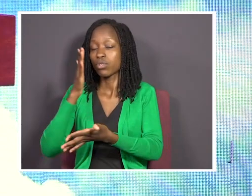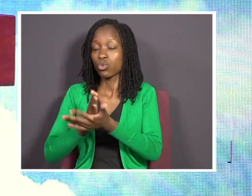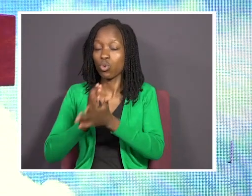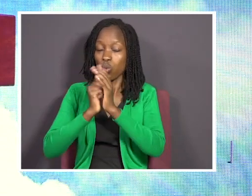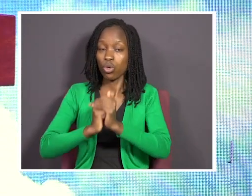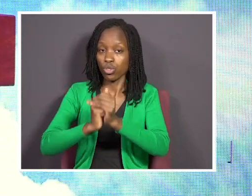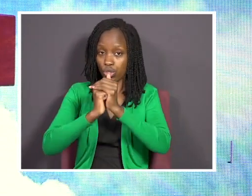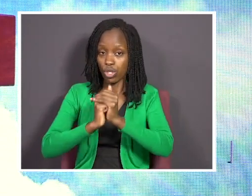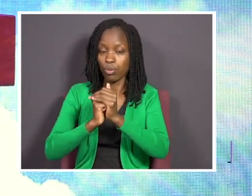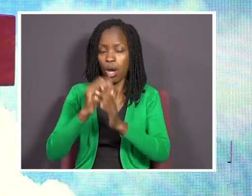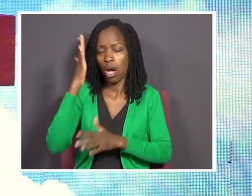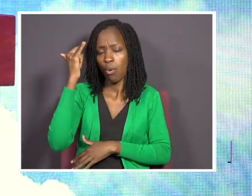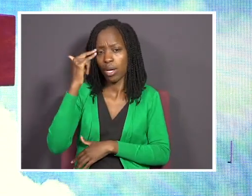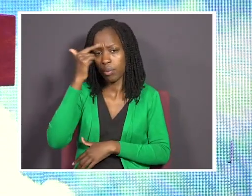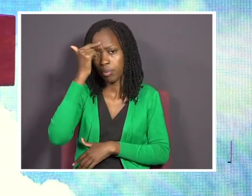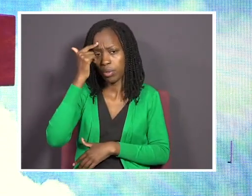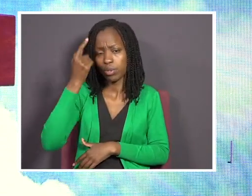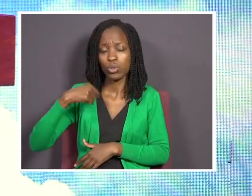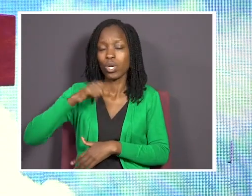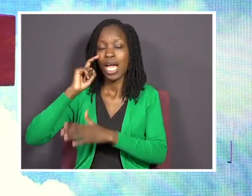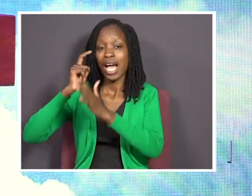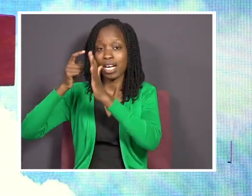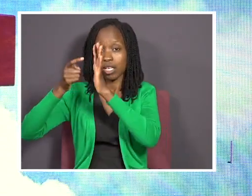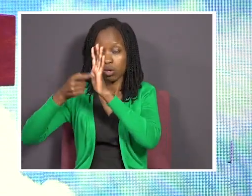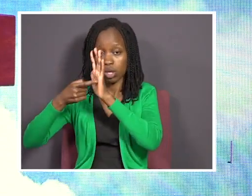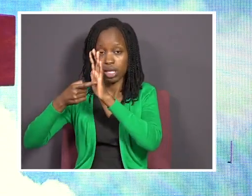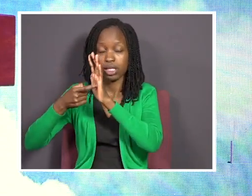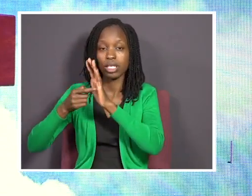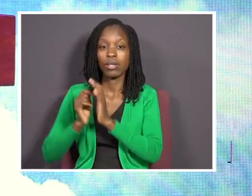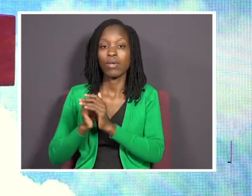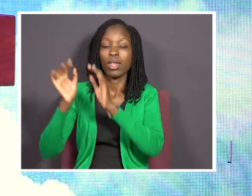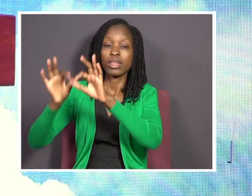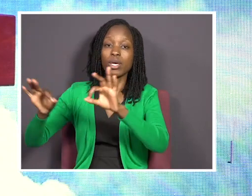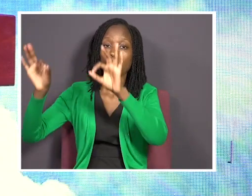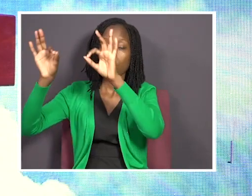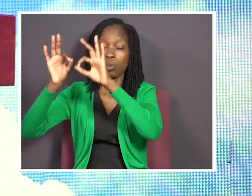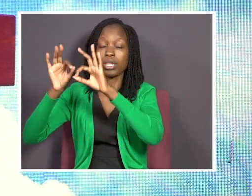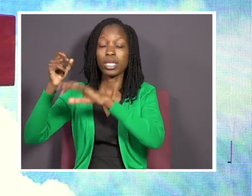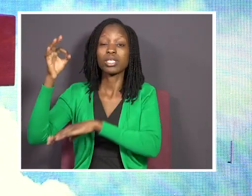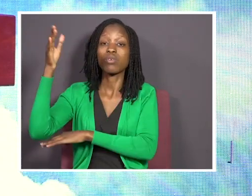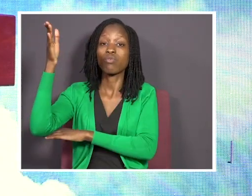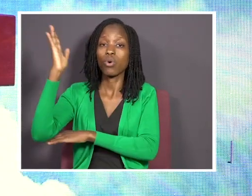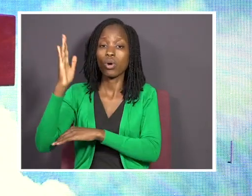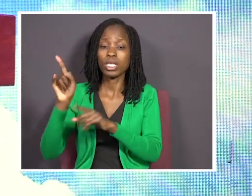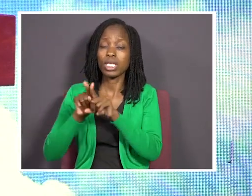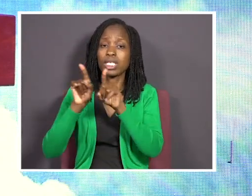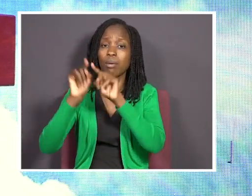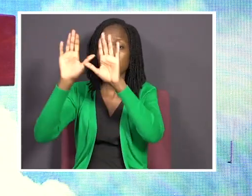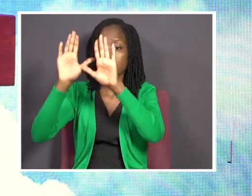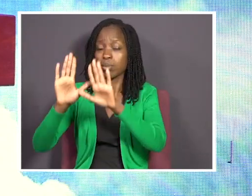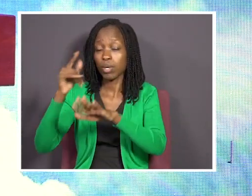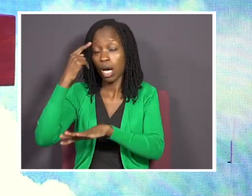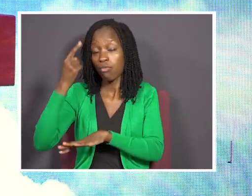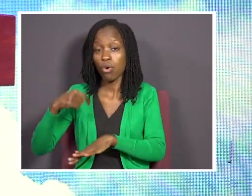worship. Because we acknowledge the worthiness of God. It's important for